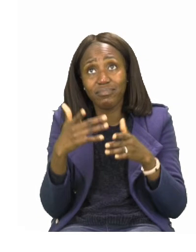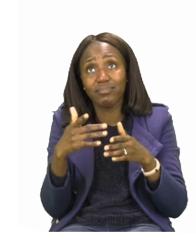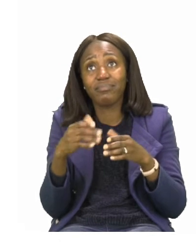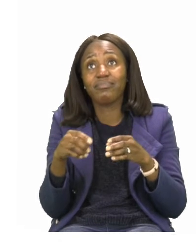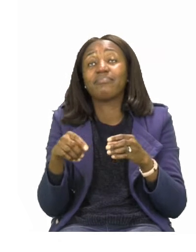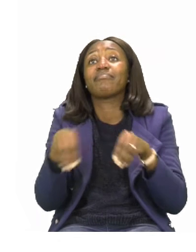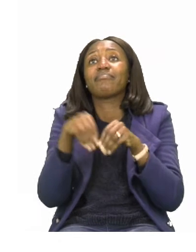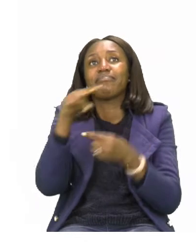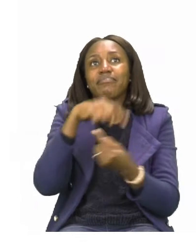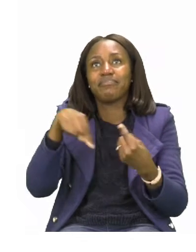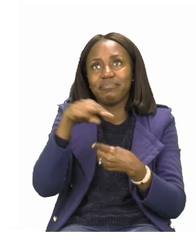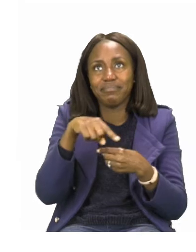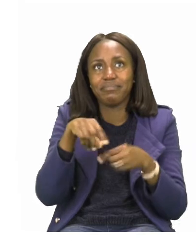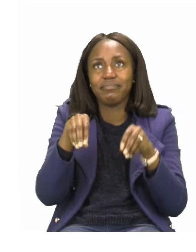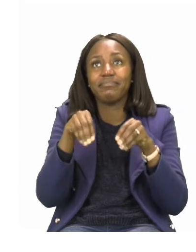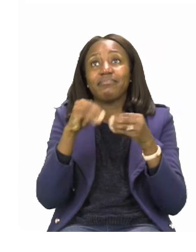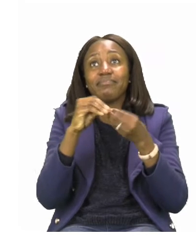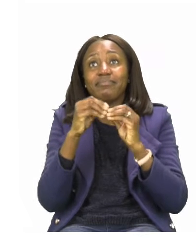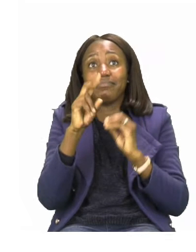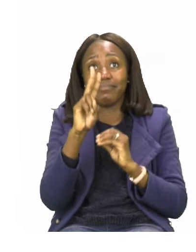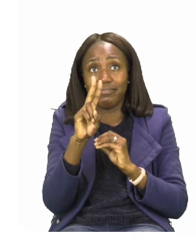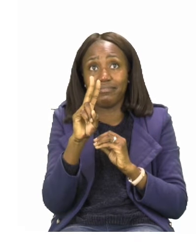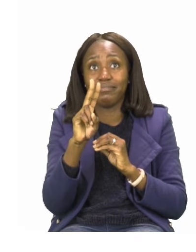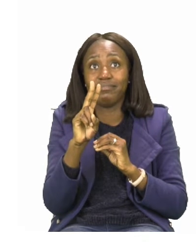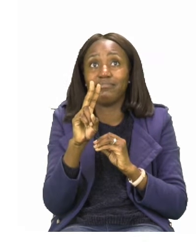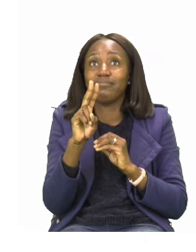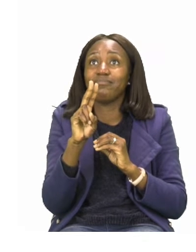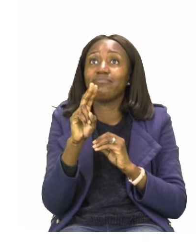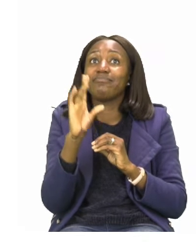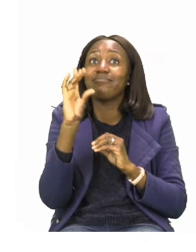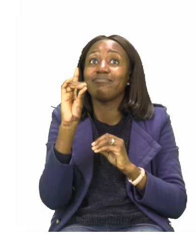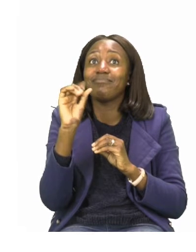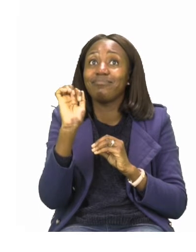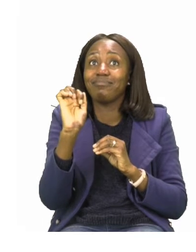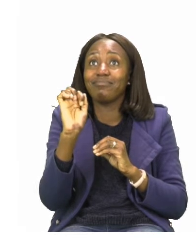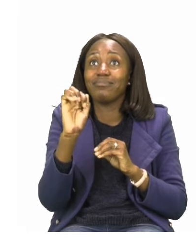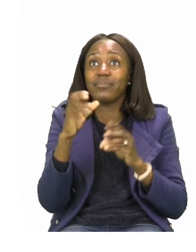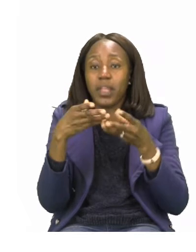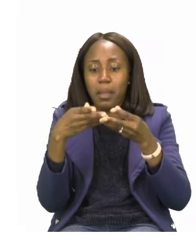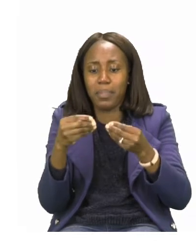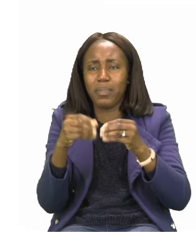Number 2 says, your dog ripped off your pillow